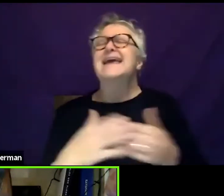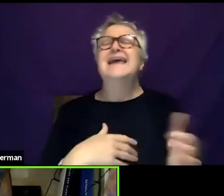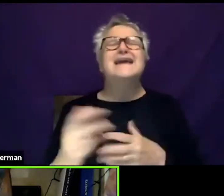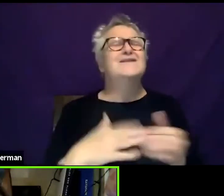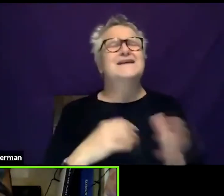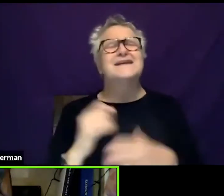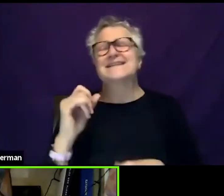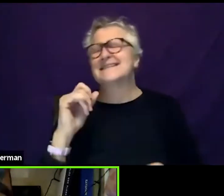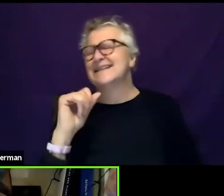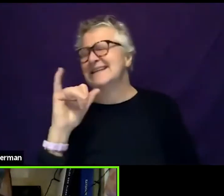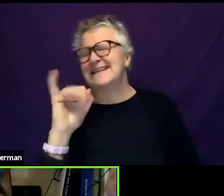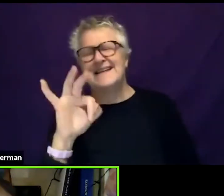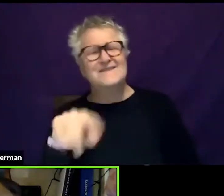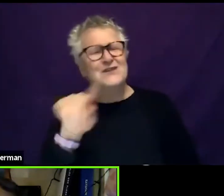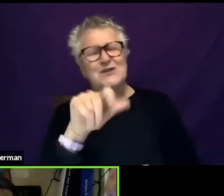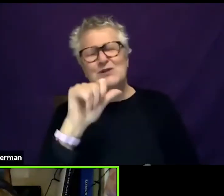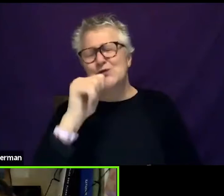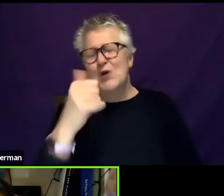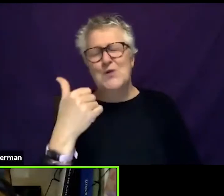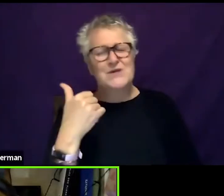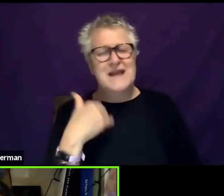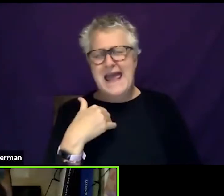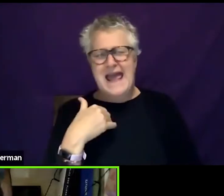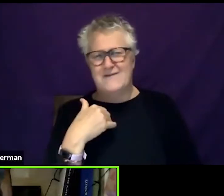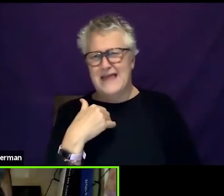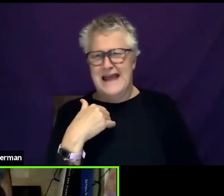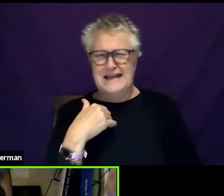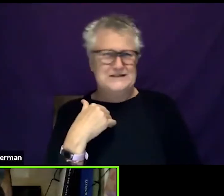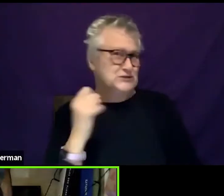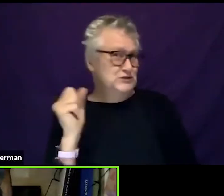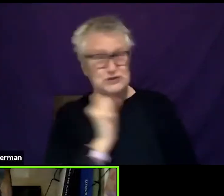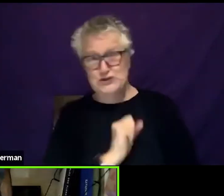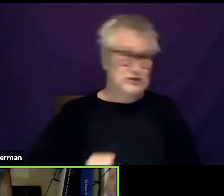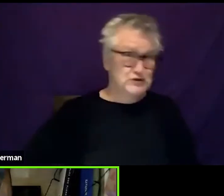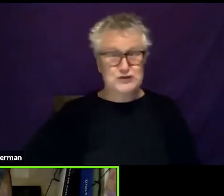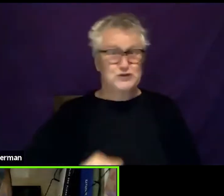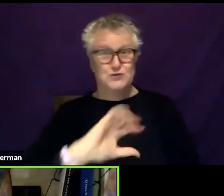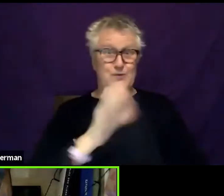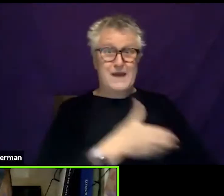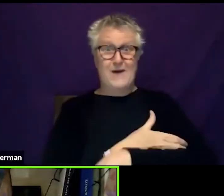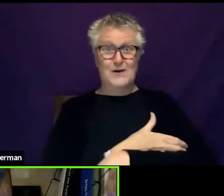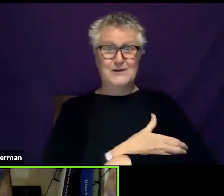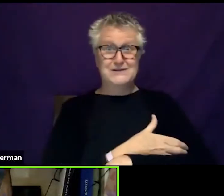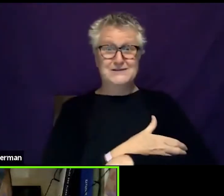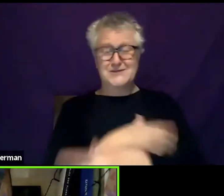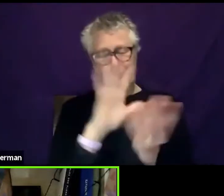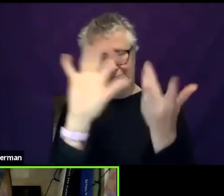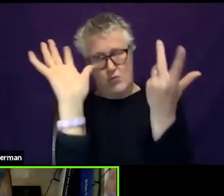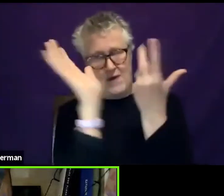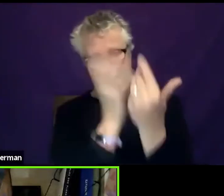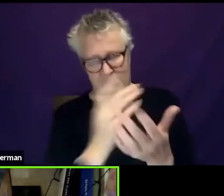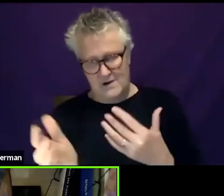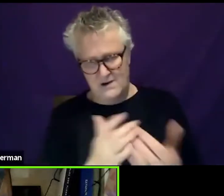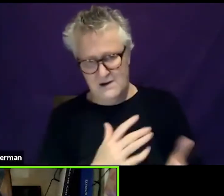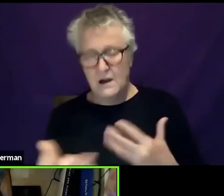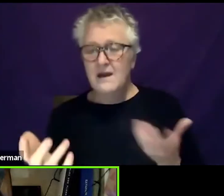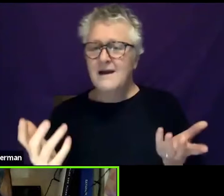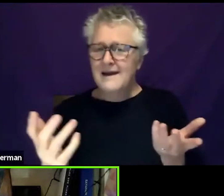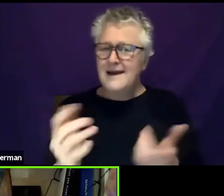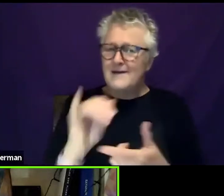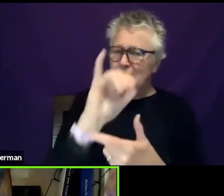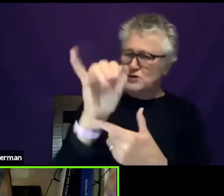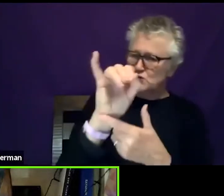of daredevil superpowers or whatever, you know, there is the joy